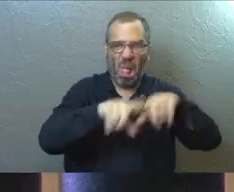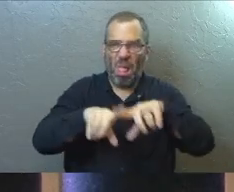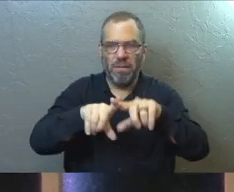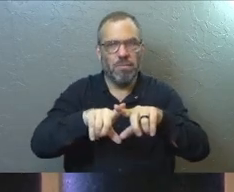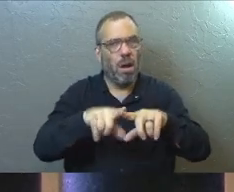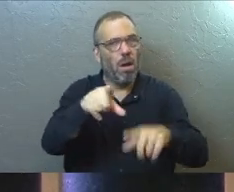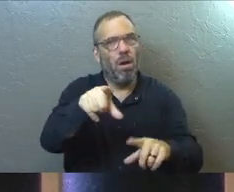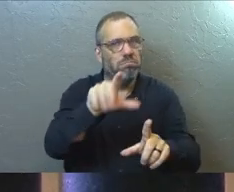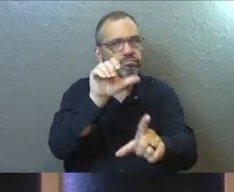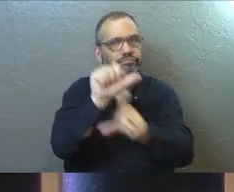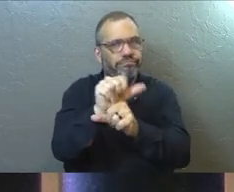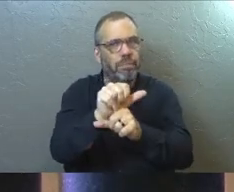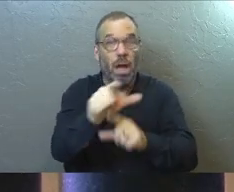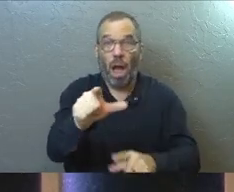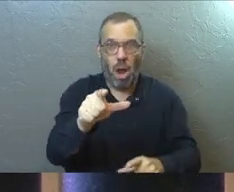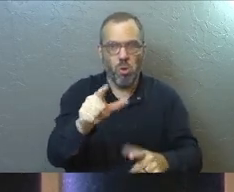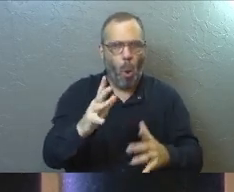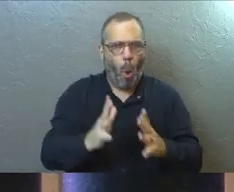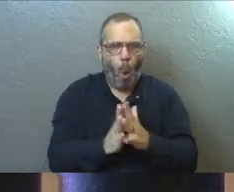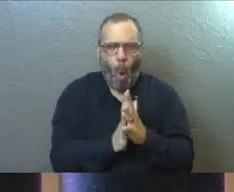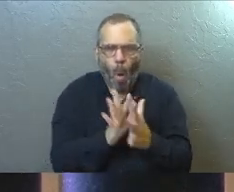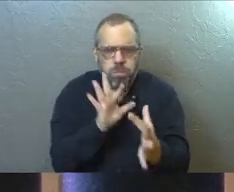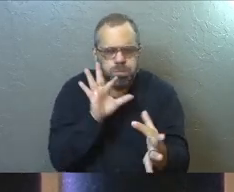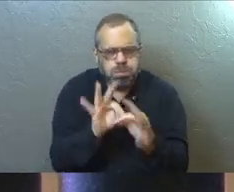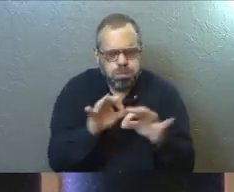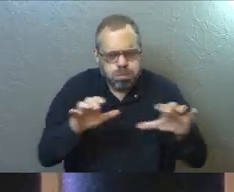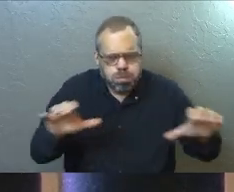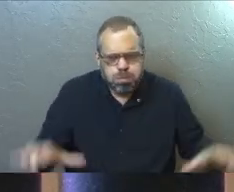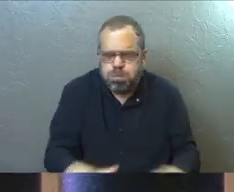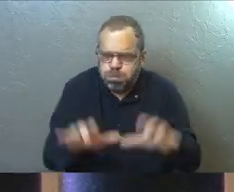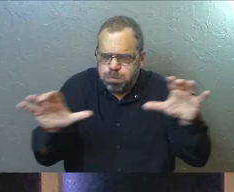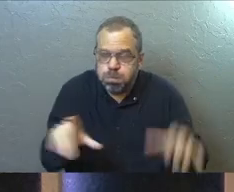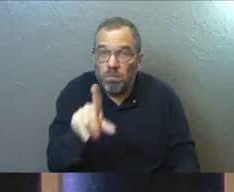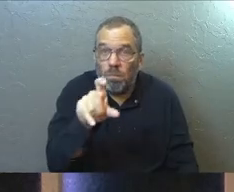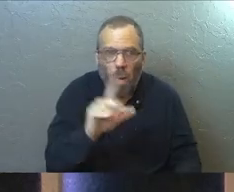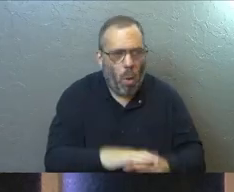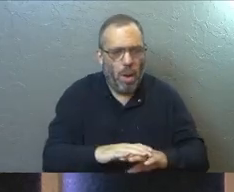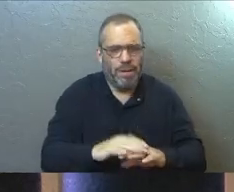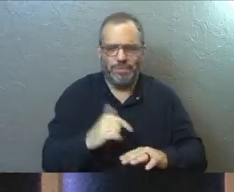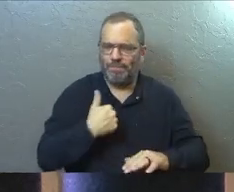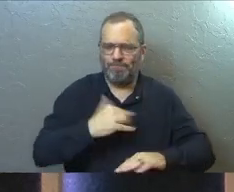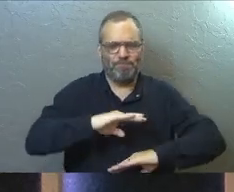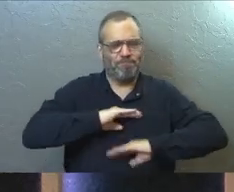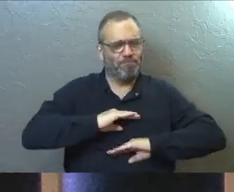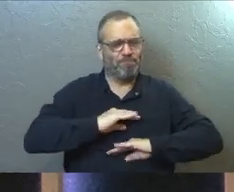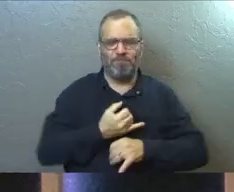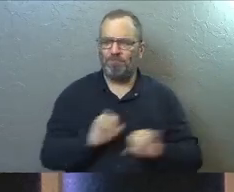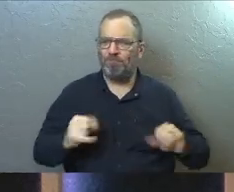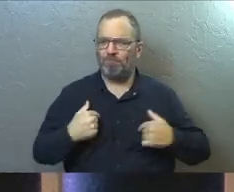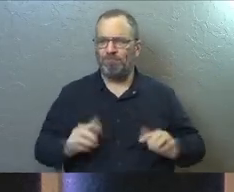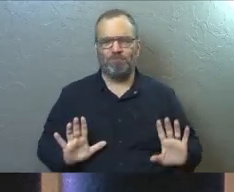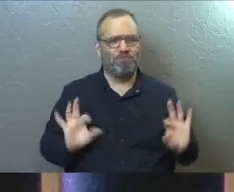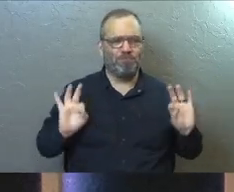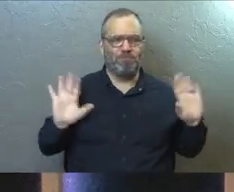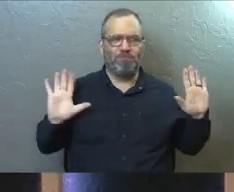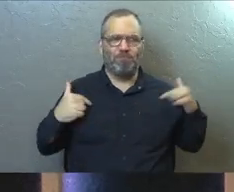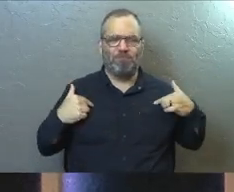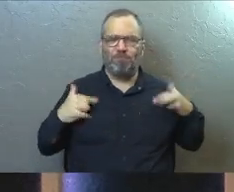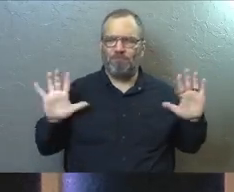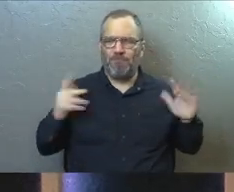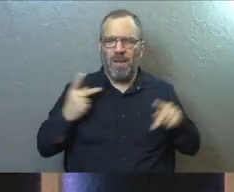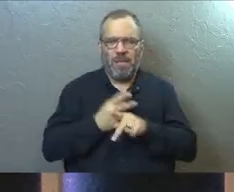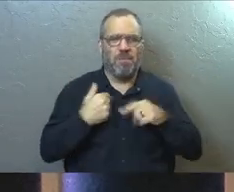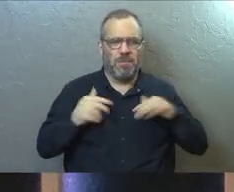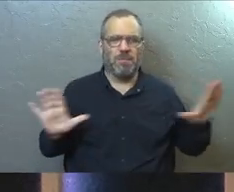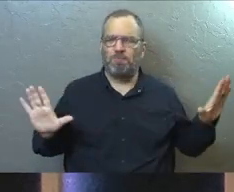with you. Are you a high performer today? Are you self-sufficient, independent, strong in and